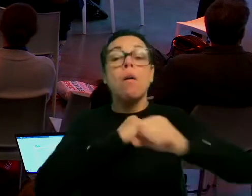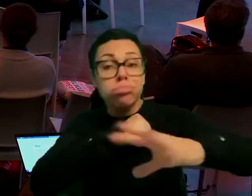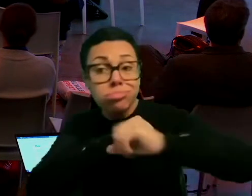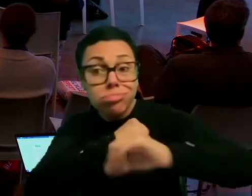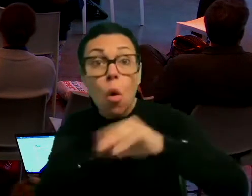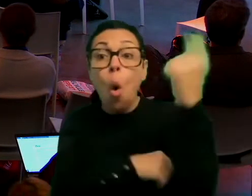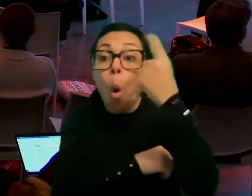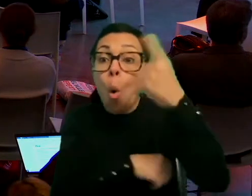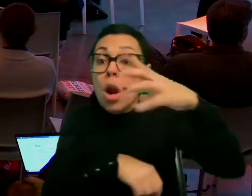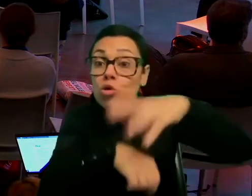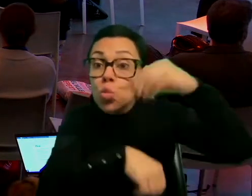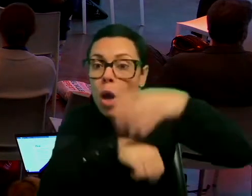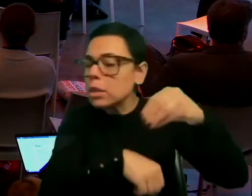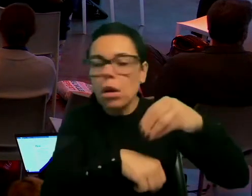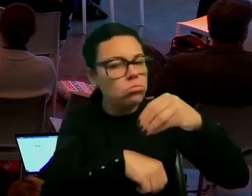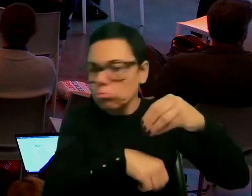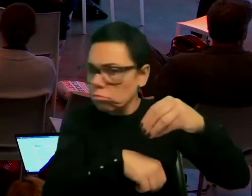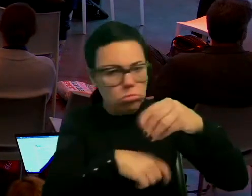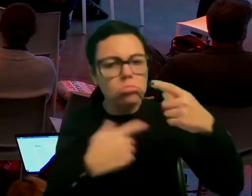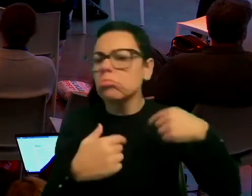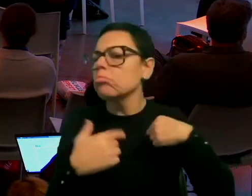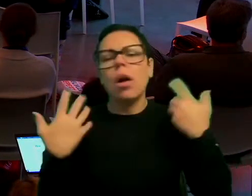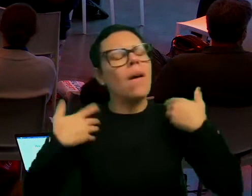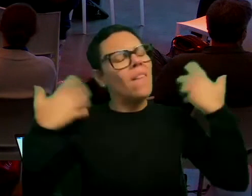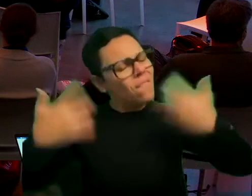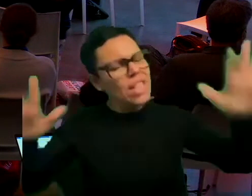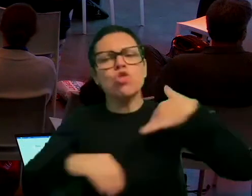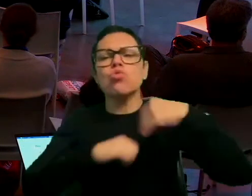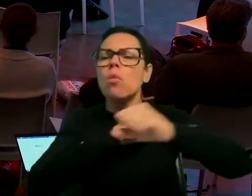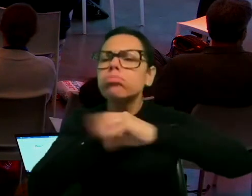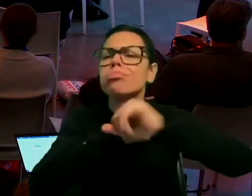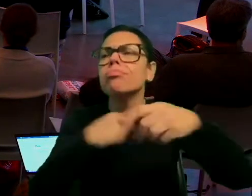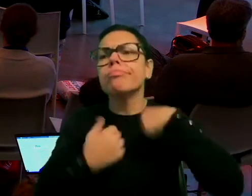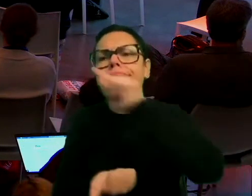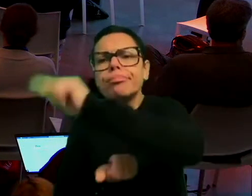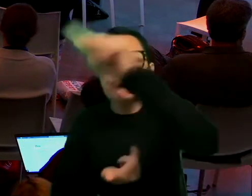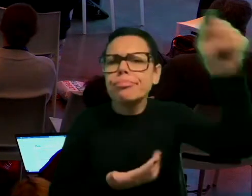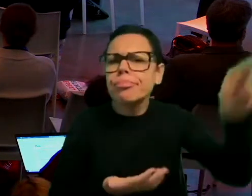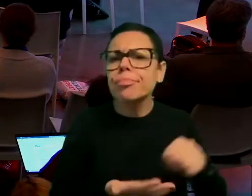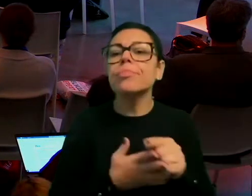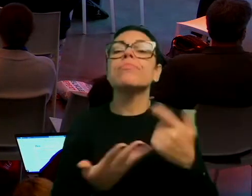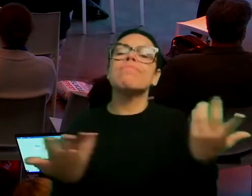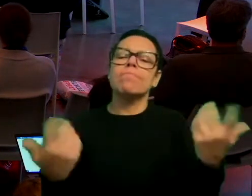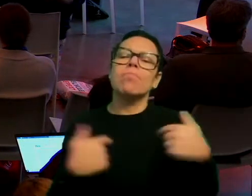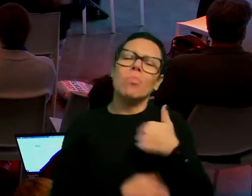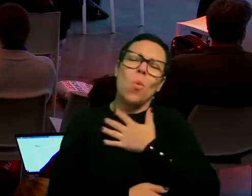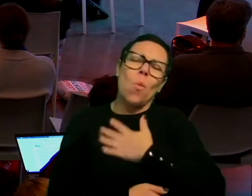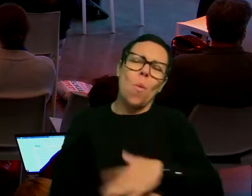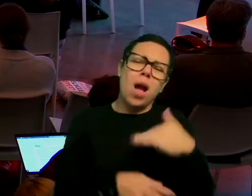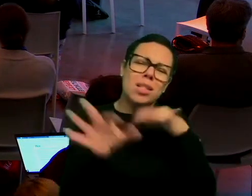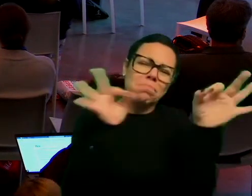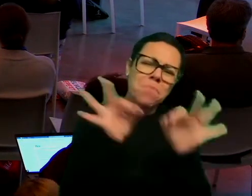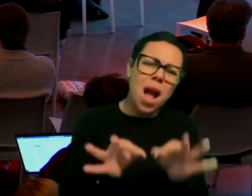And the project that I want to mention here today is financed with our